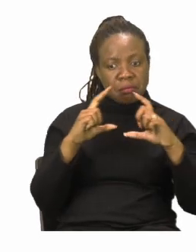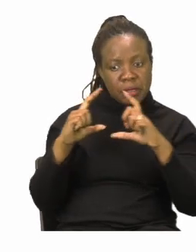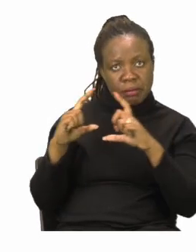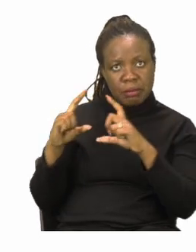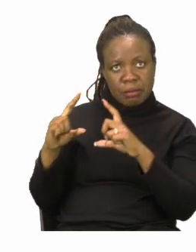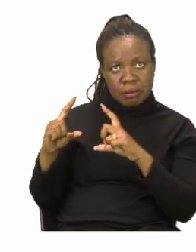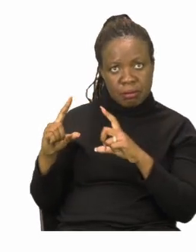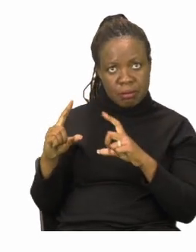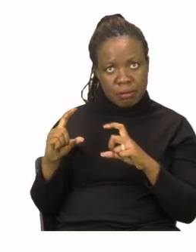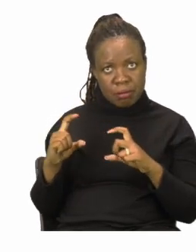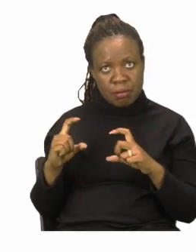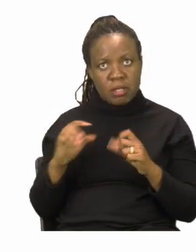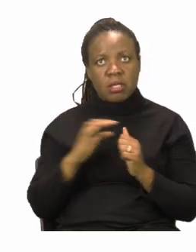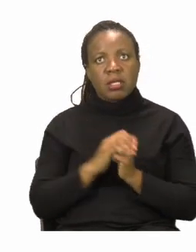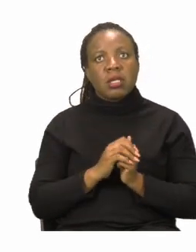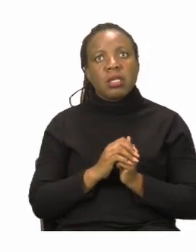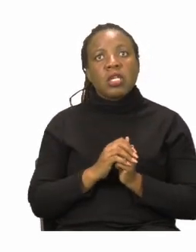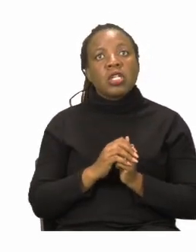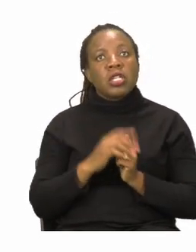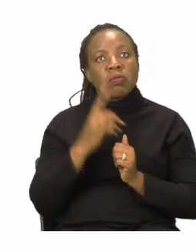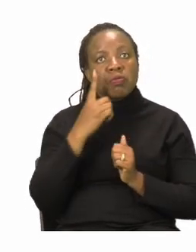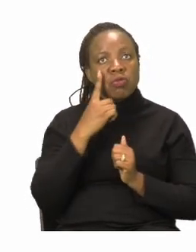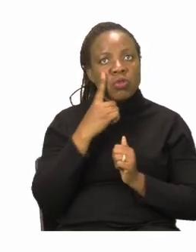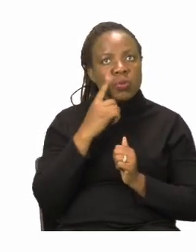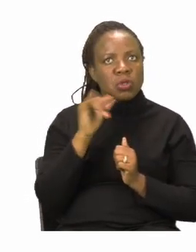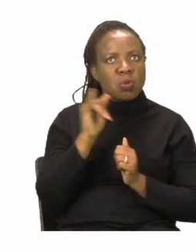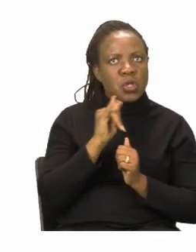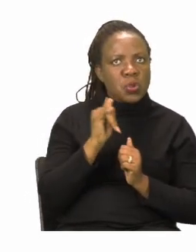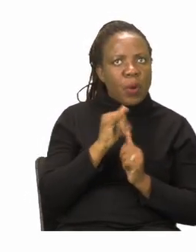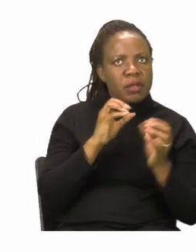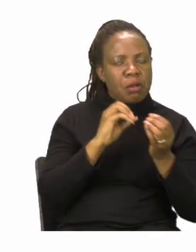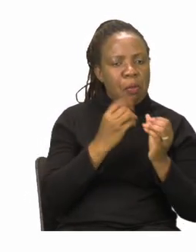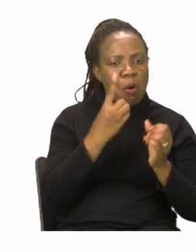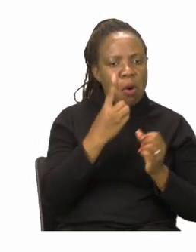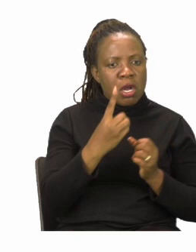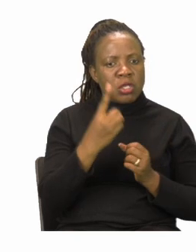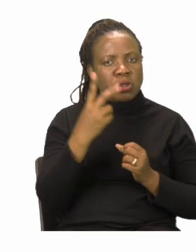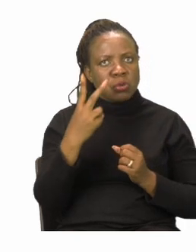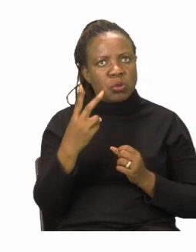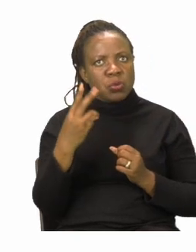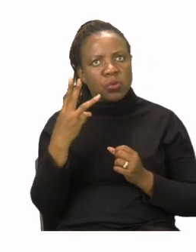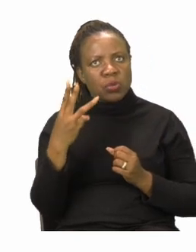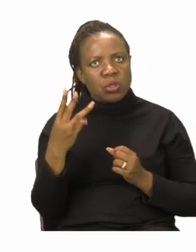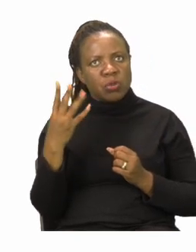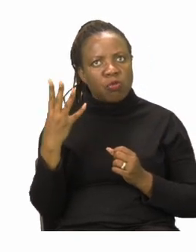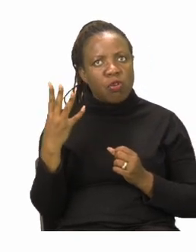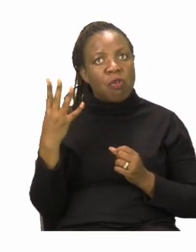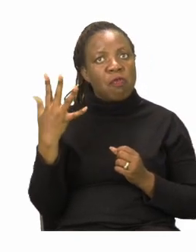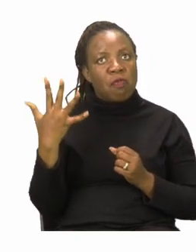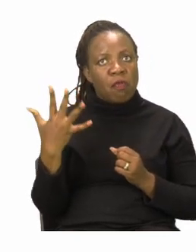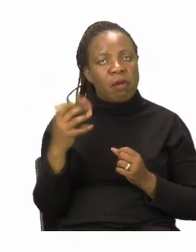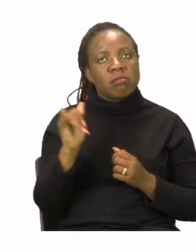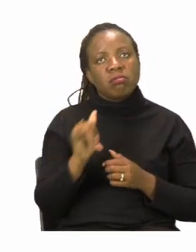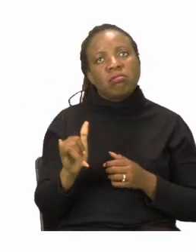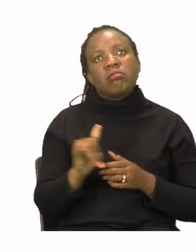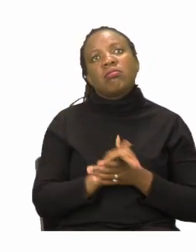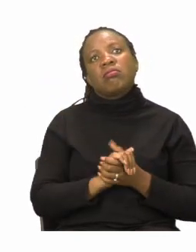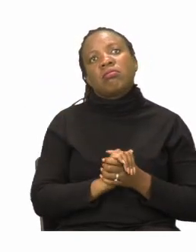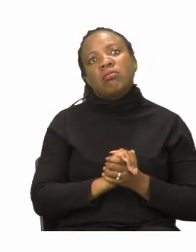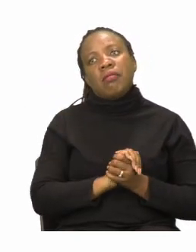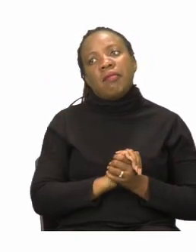pictures. There are 5 pictures. Can you see the pictures? Right.